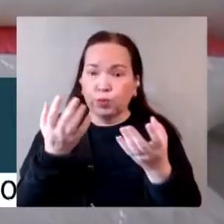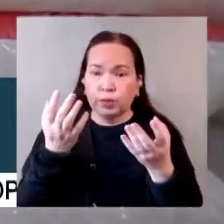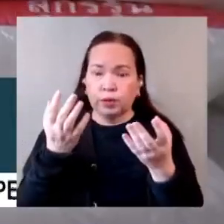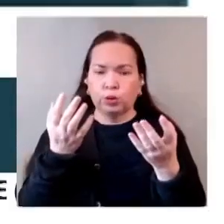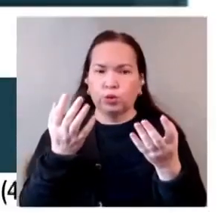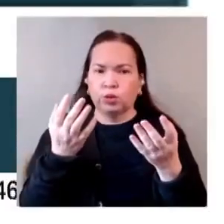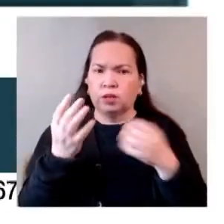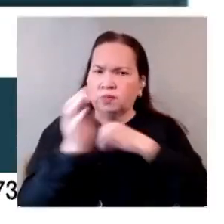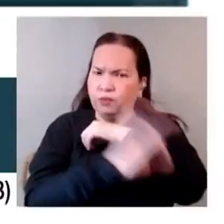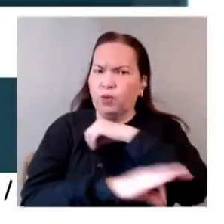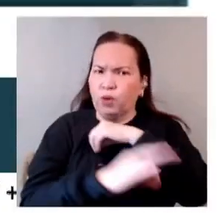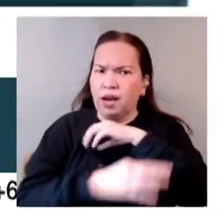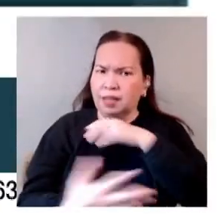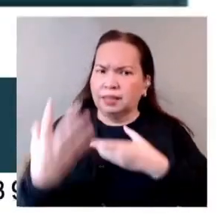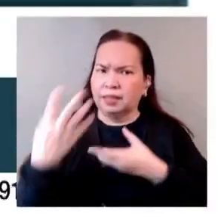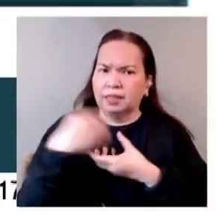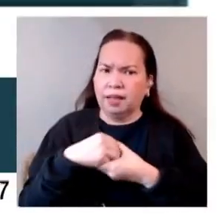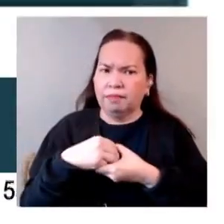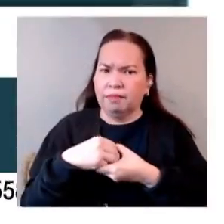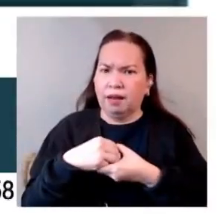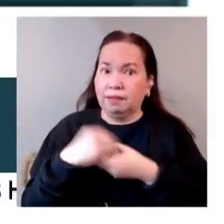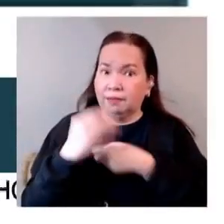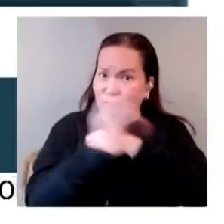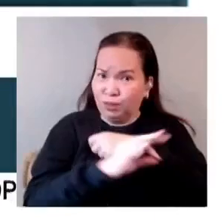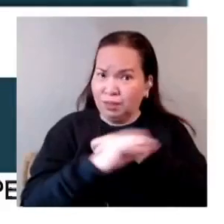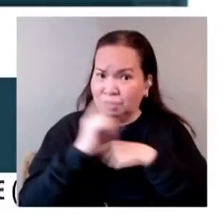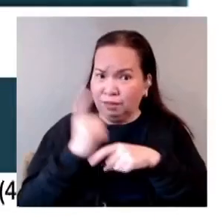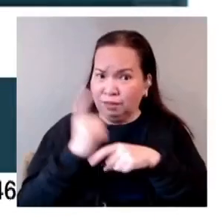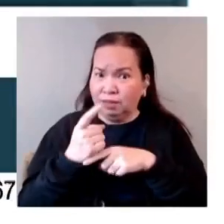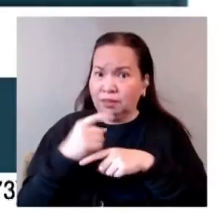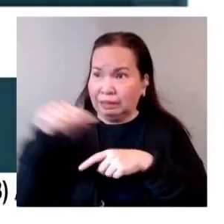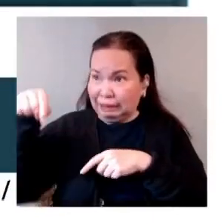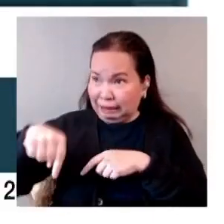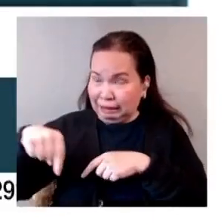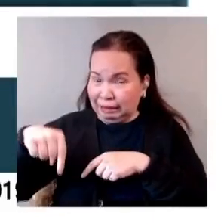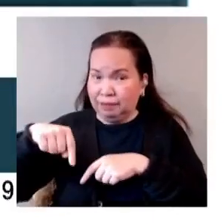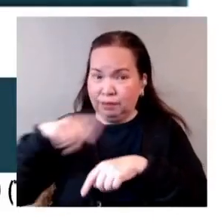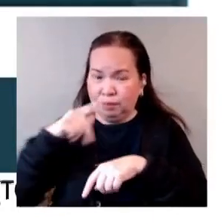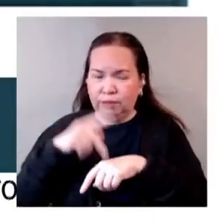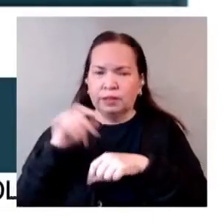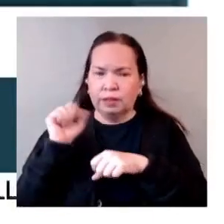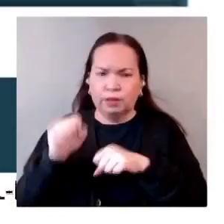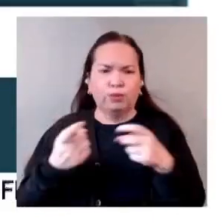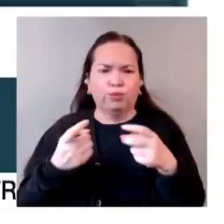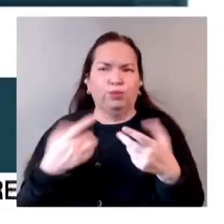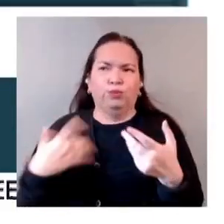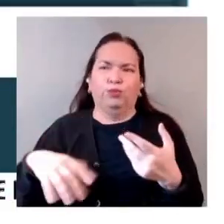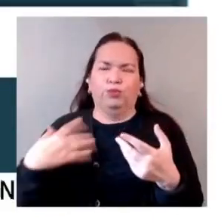schemes. There are foreigners here that can do that in the country. I would